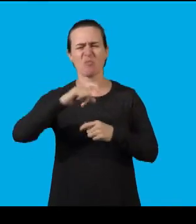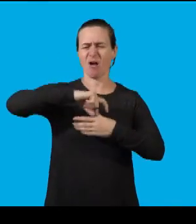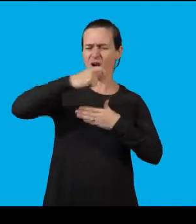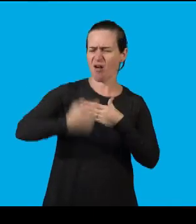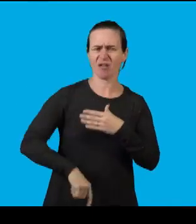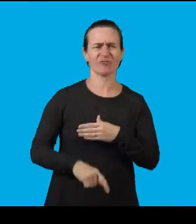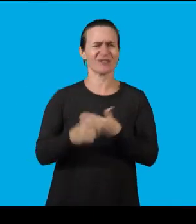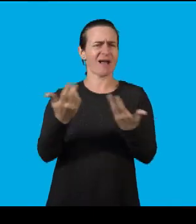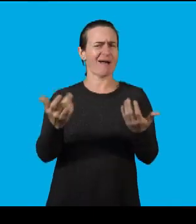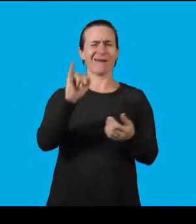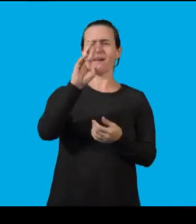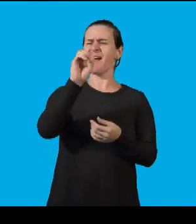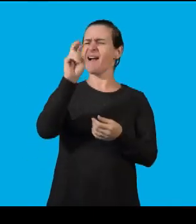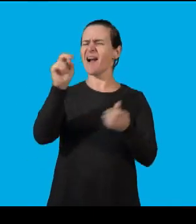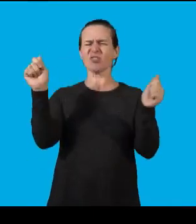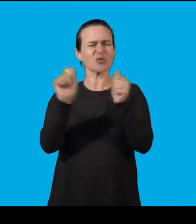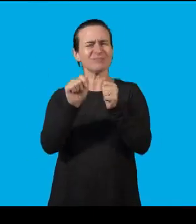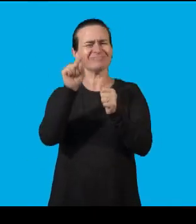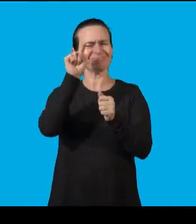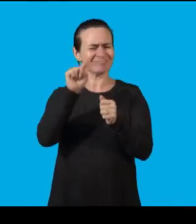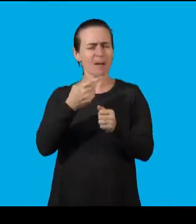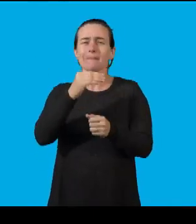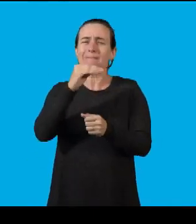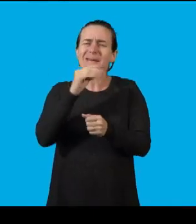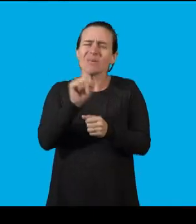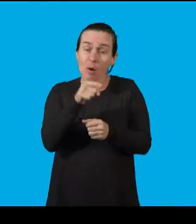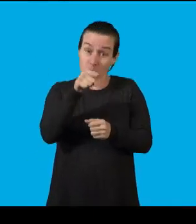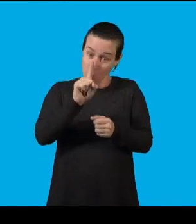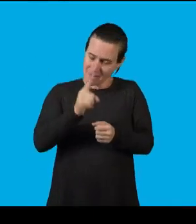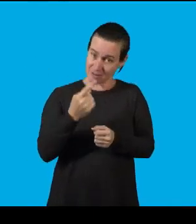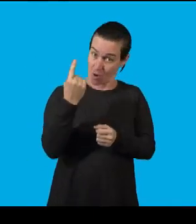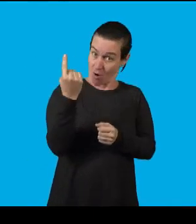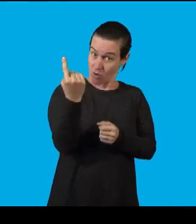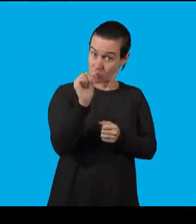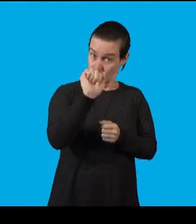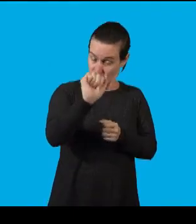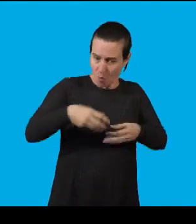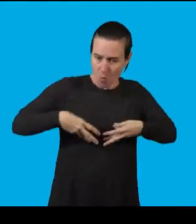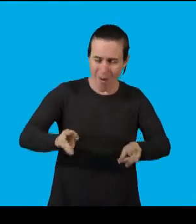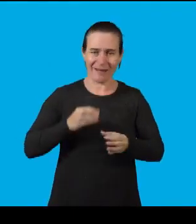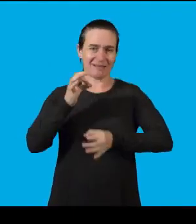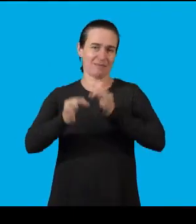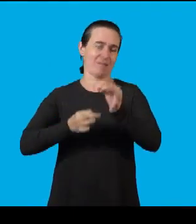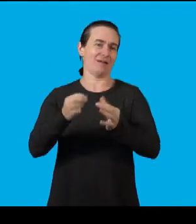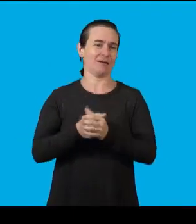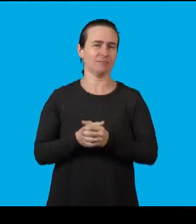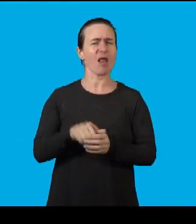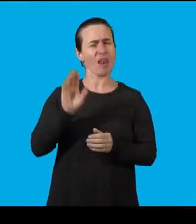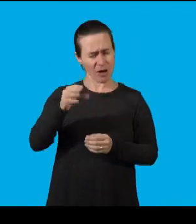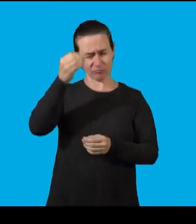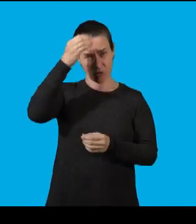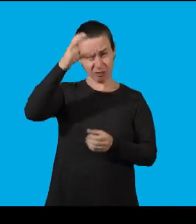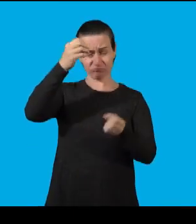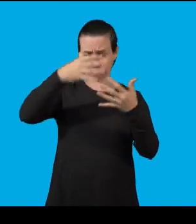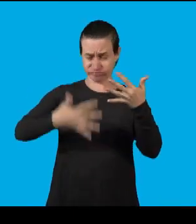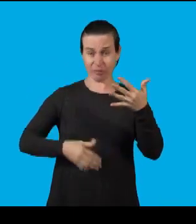Curtain. Are you able to define all those words in your own terms? There are lots of those